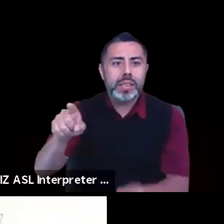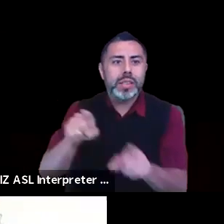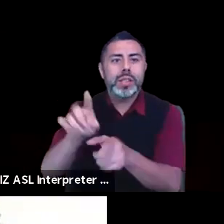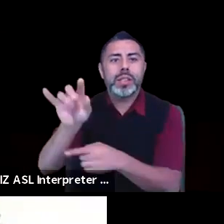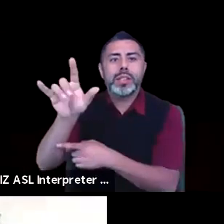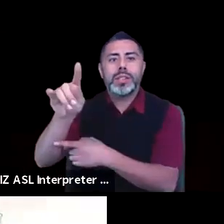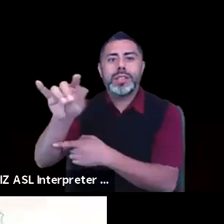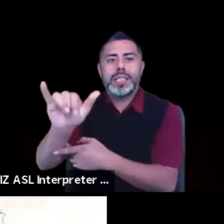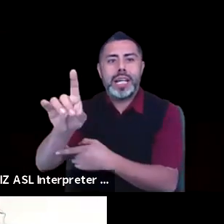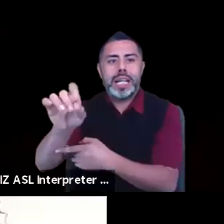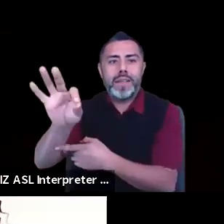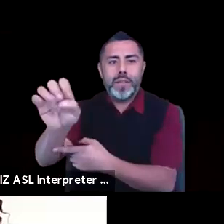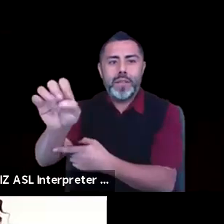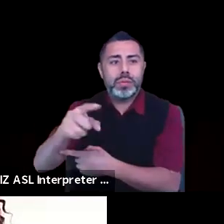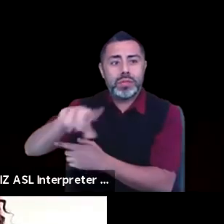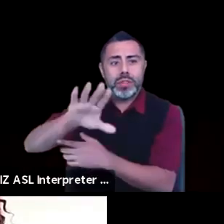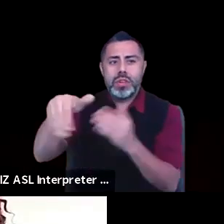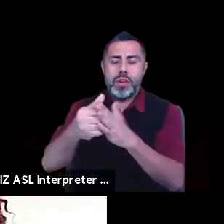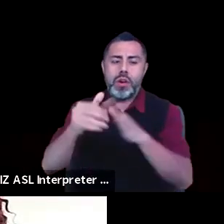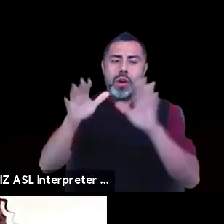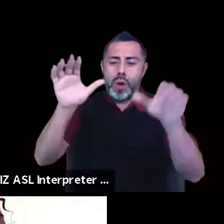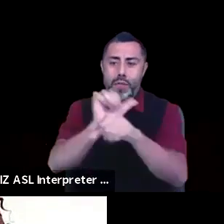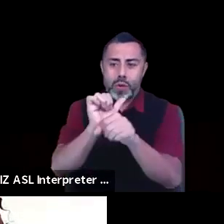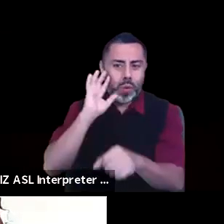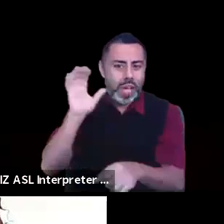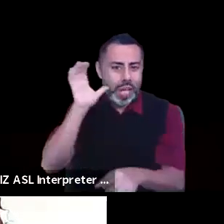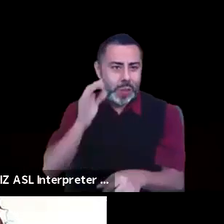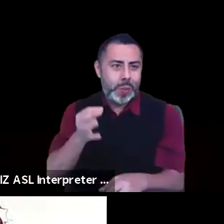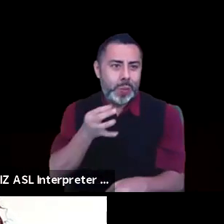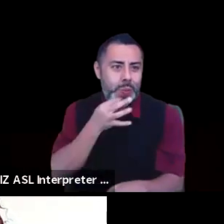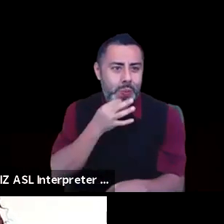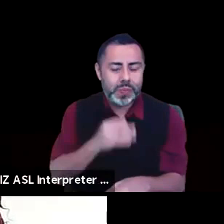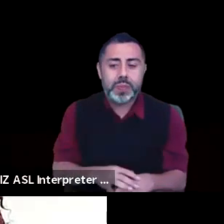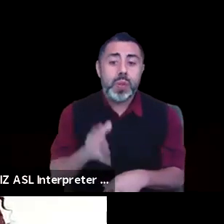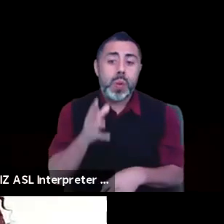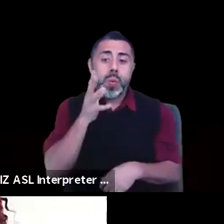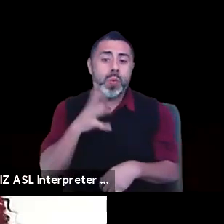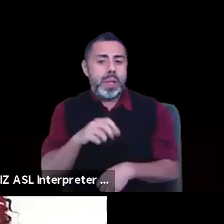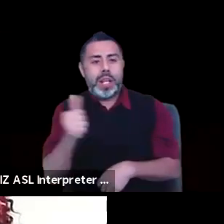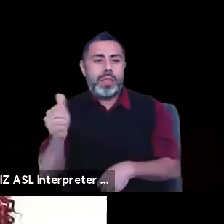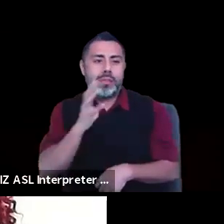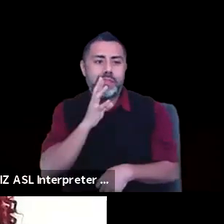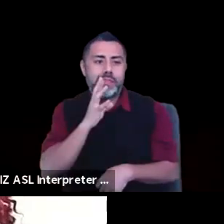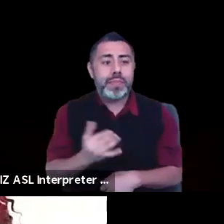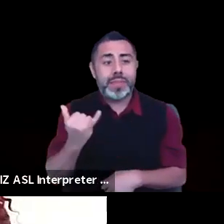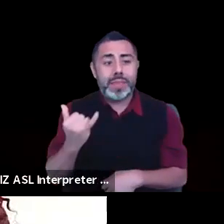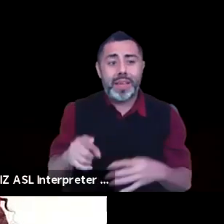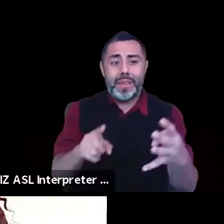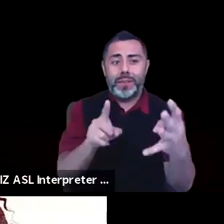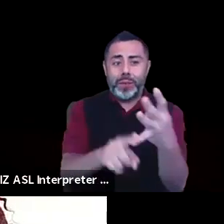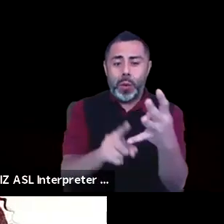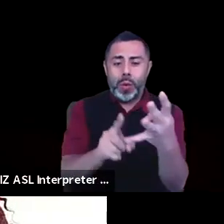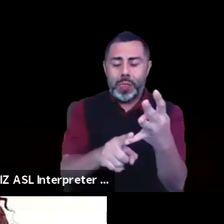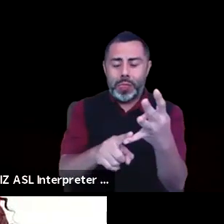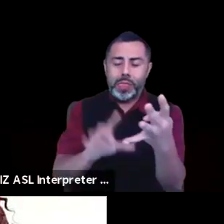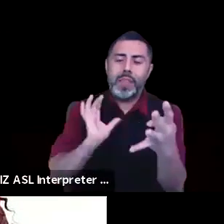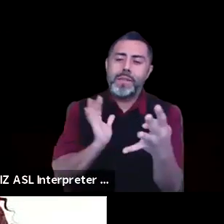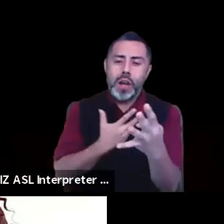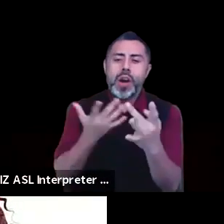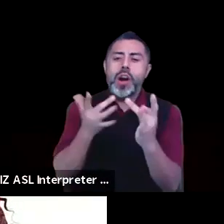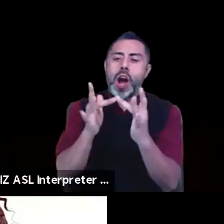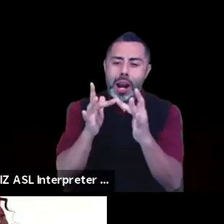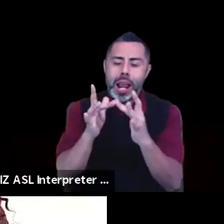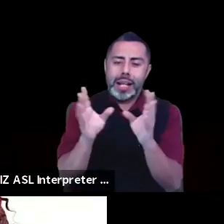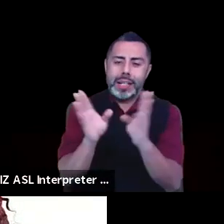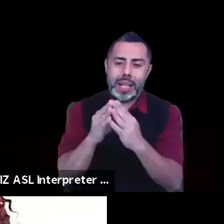This is the fourth in our series of online events. As you might have heard last week, we are committed